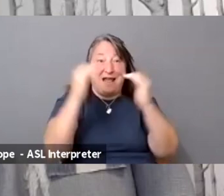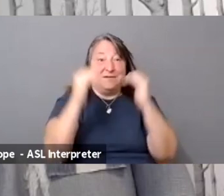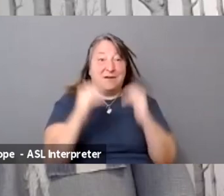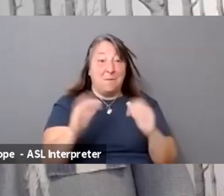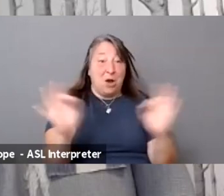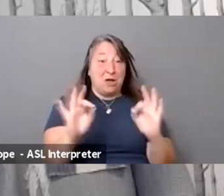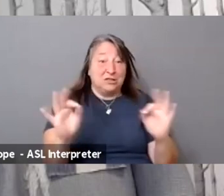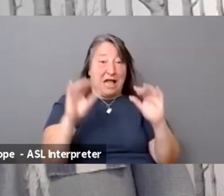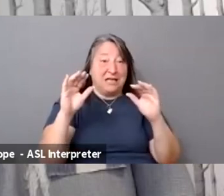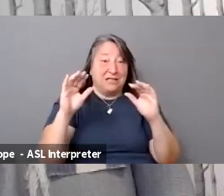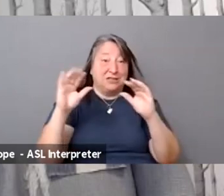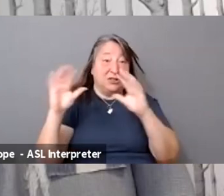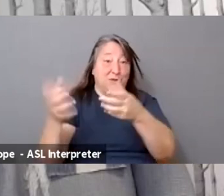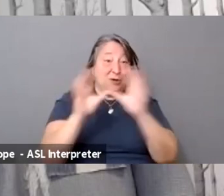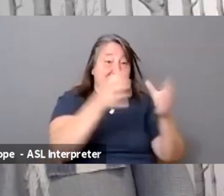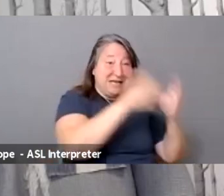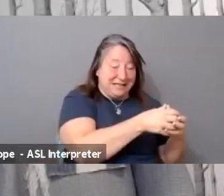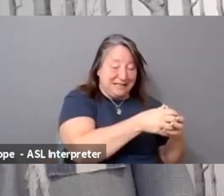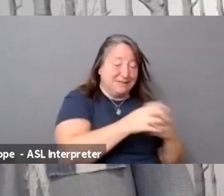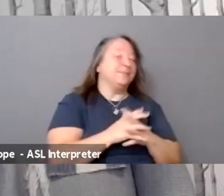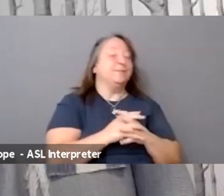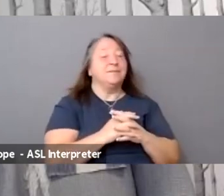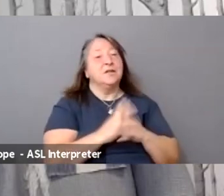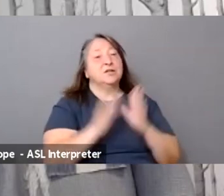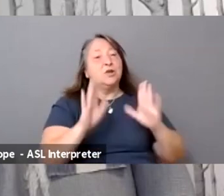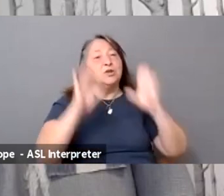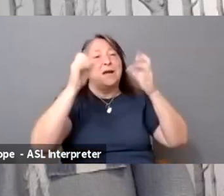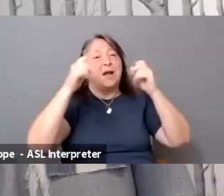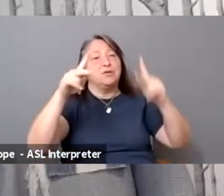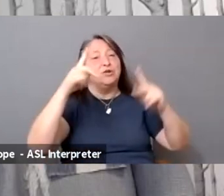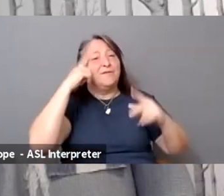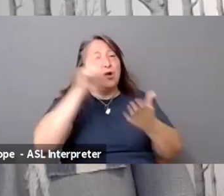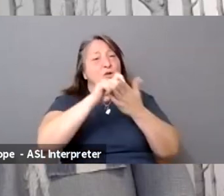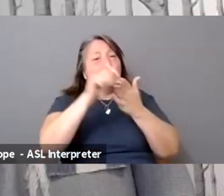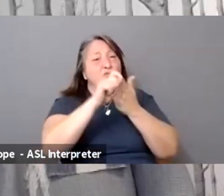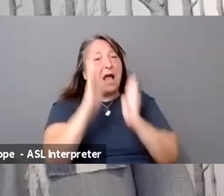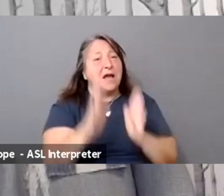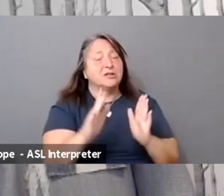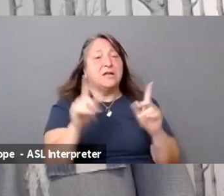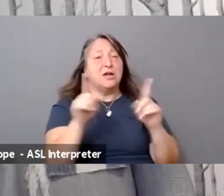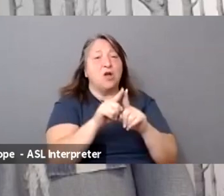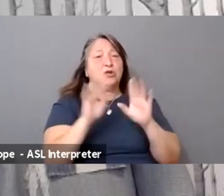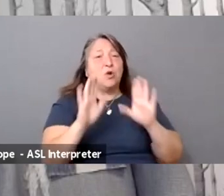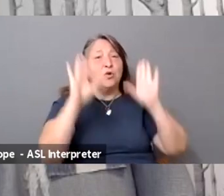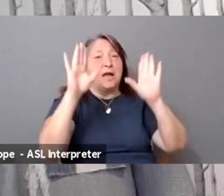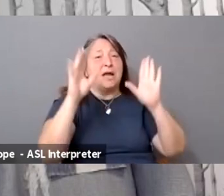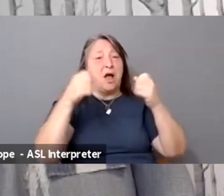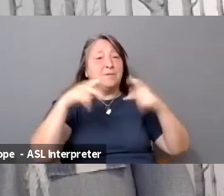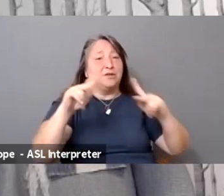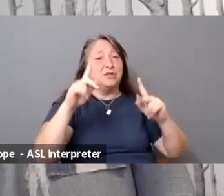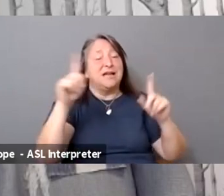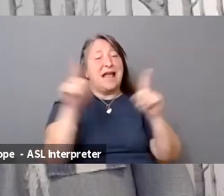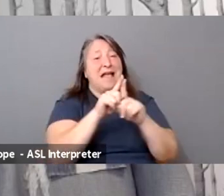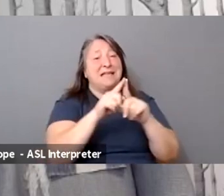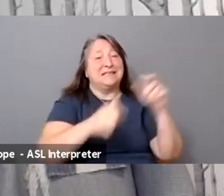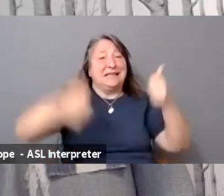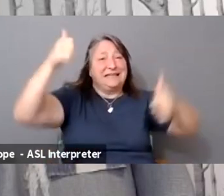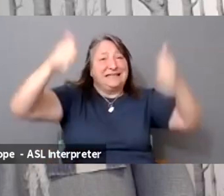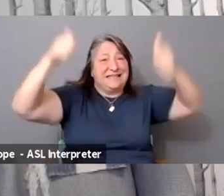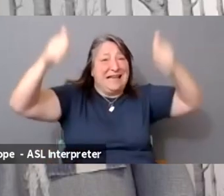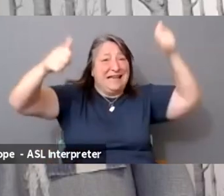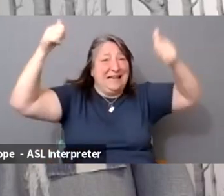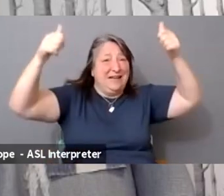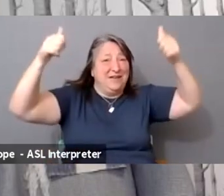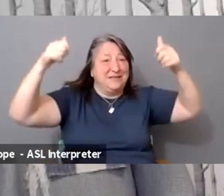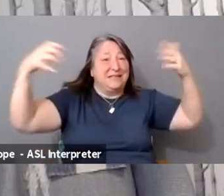so it's a great opportunity for the writers, and it's also a great opportunity as the executives to get to work with these writers